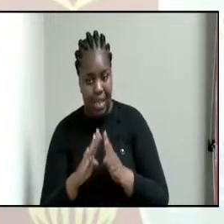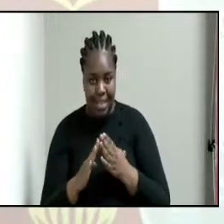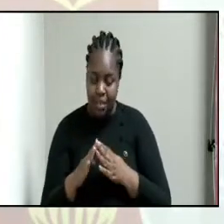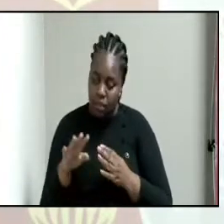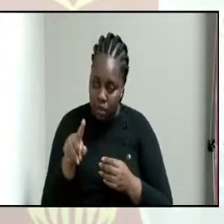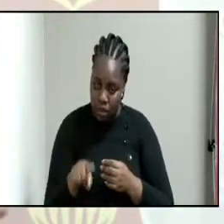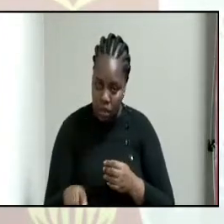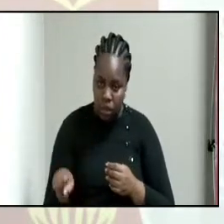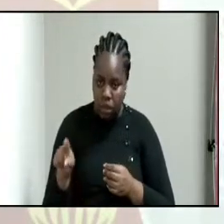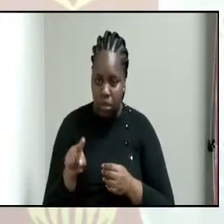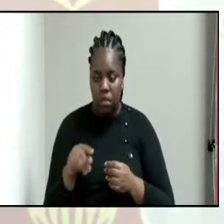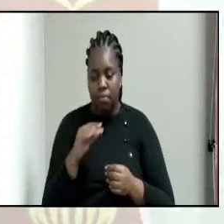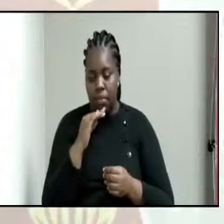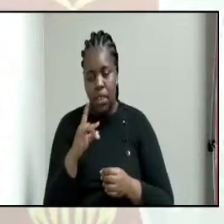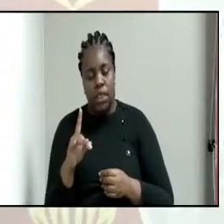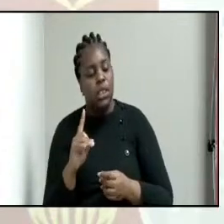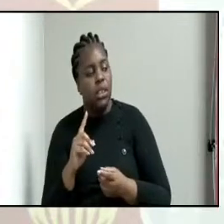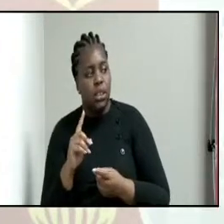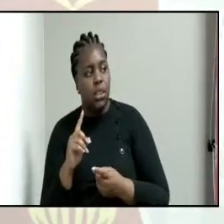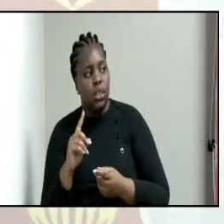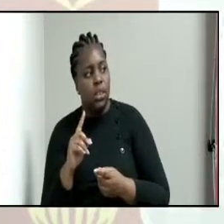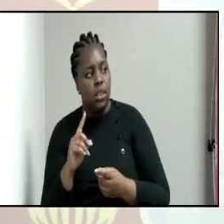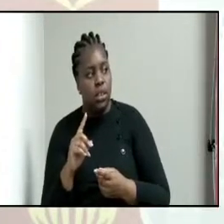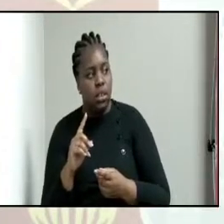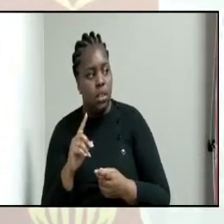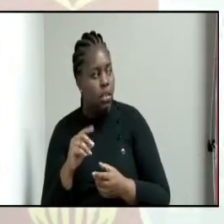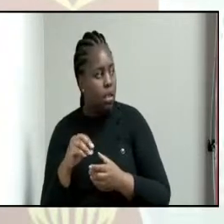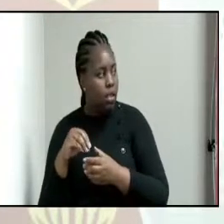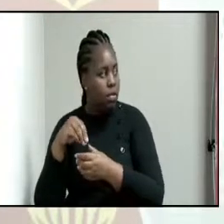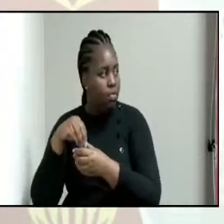are dealing with